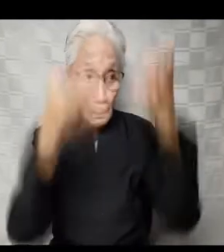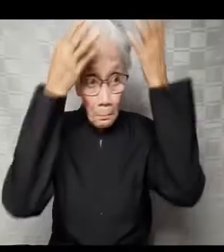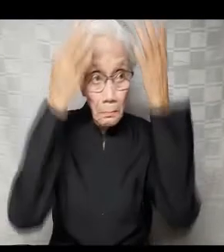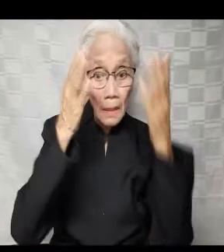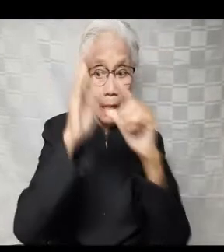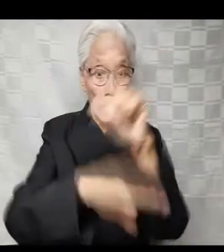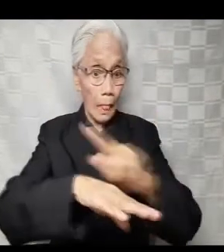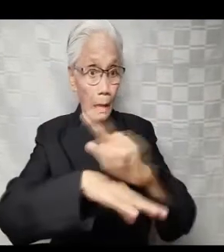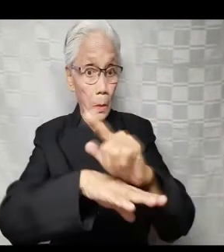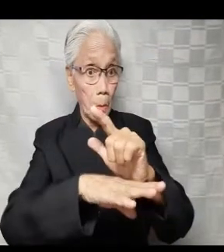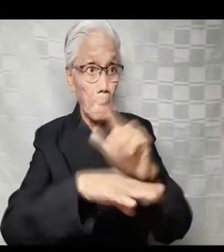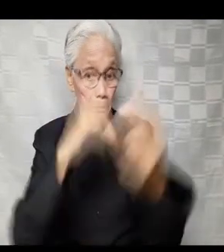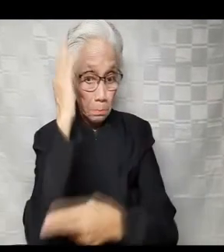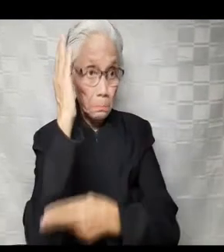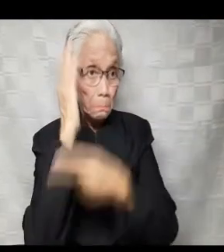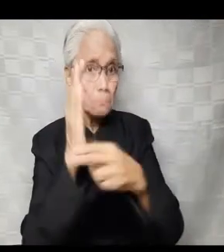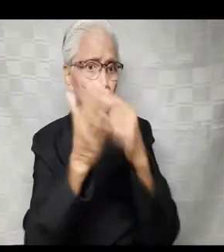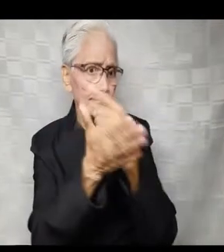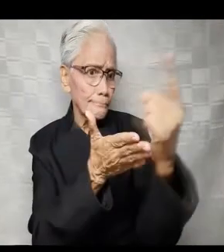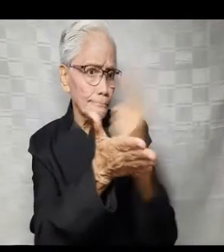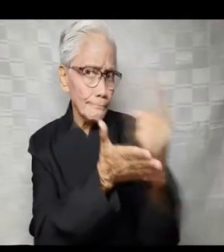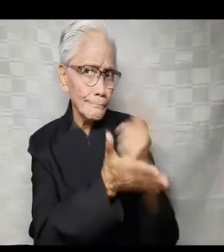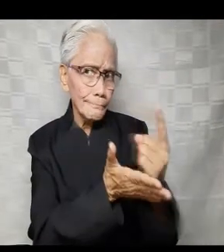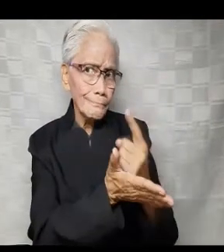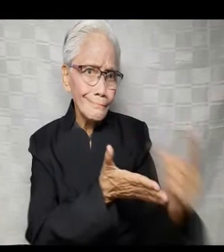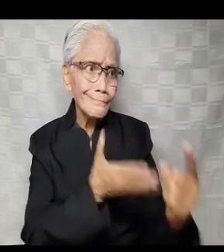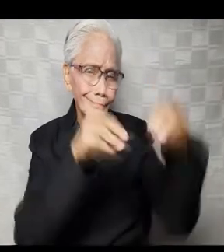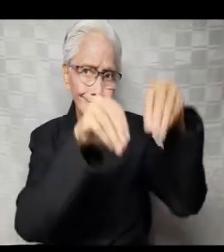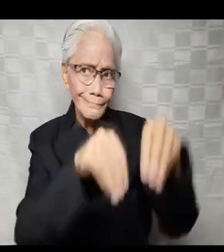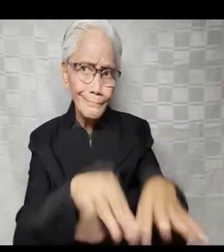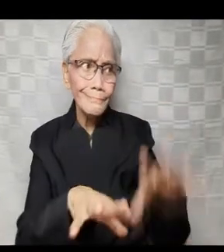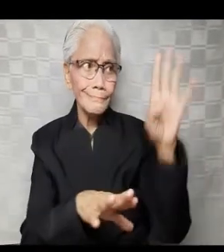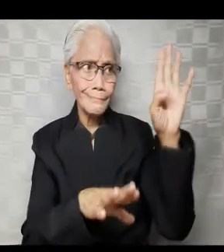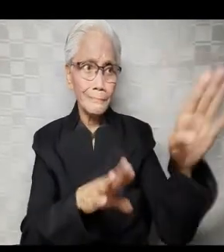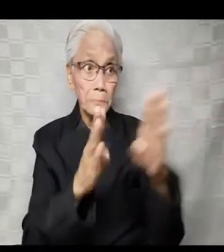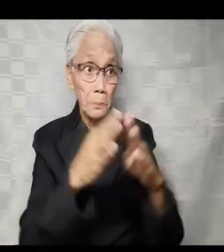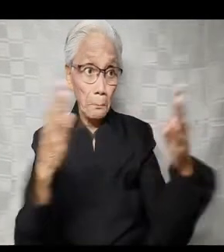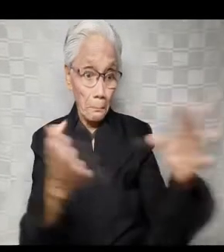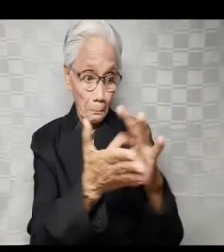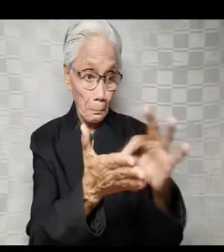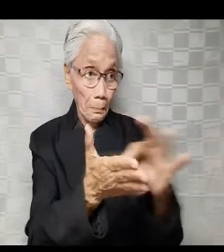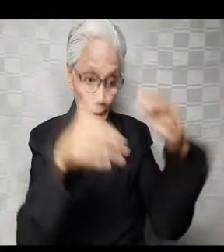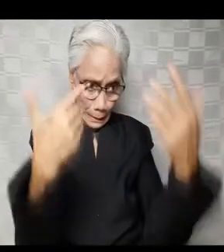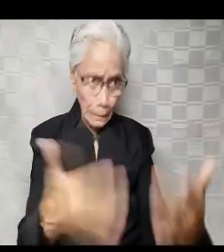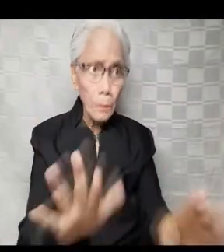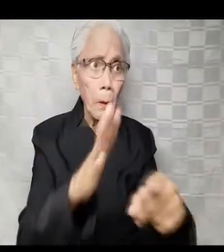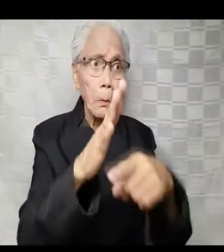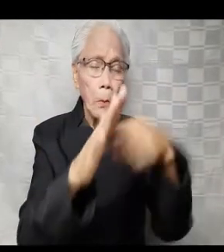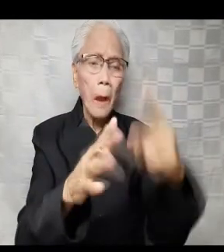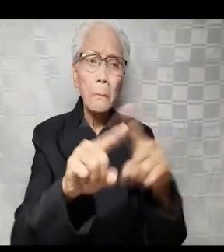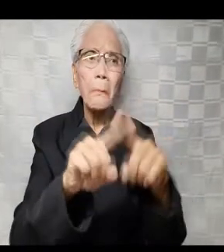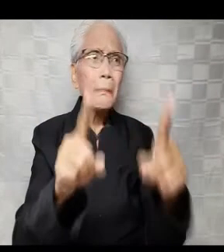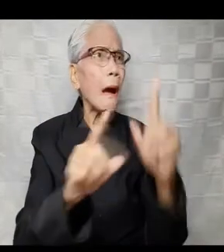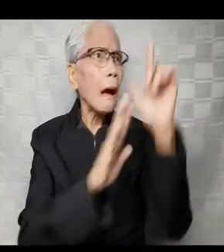chef of the local hotel with a bottle of bourbon every week or risk losing his biggest account. He did so once,